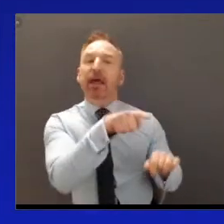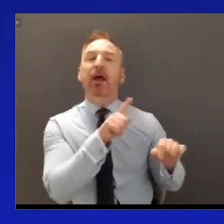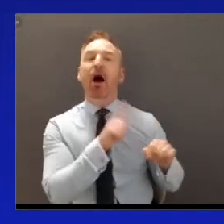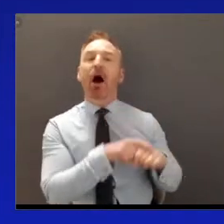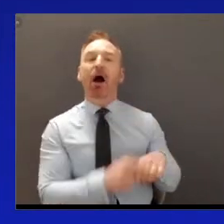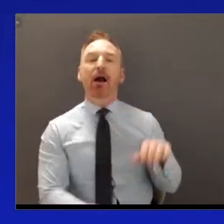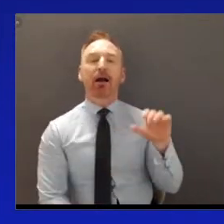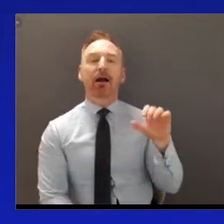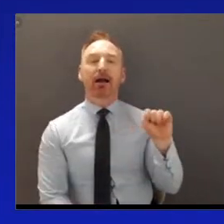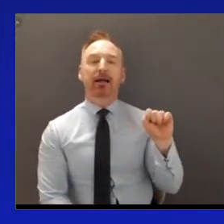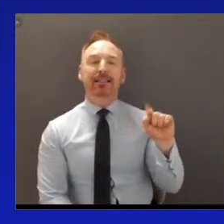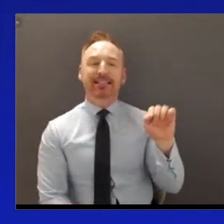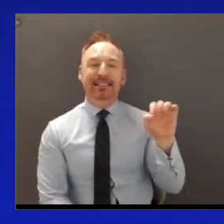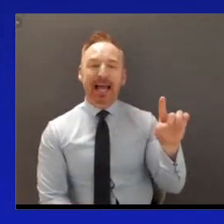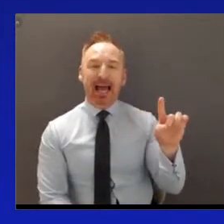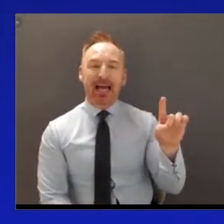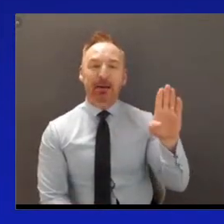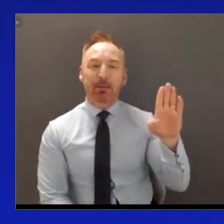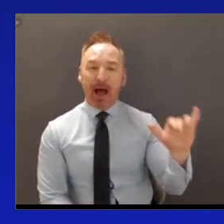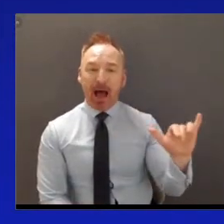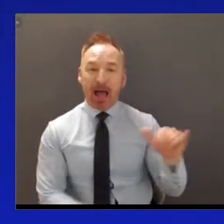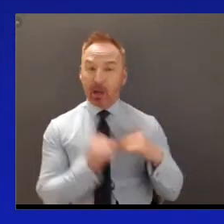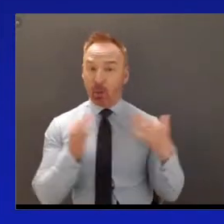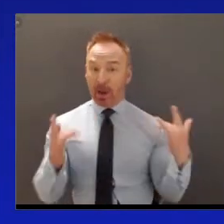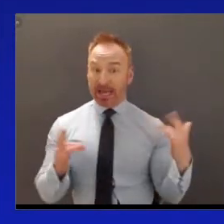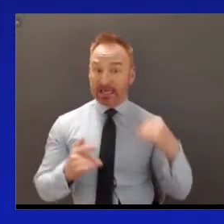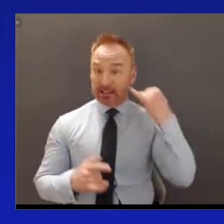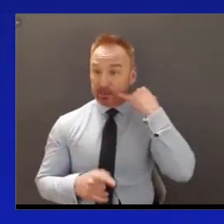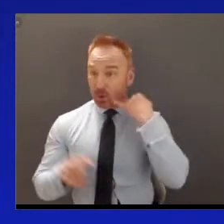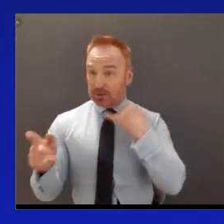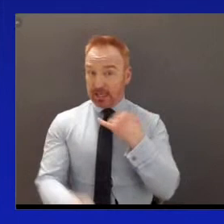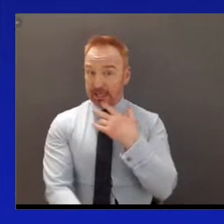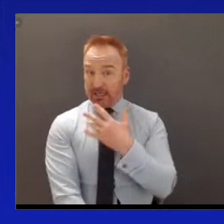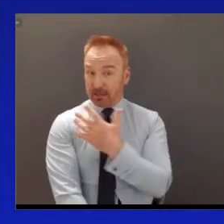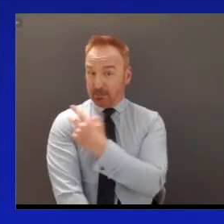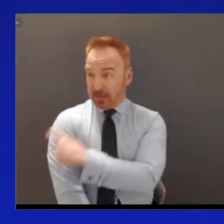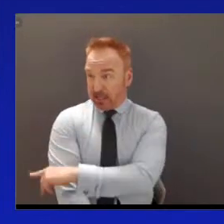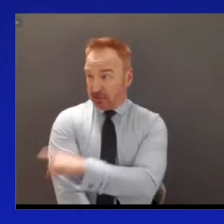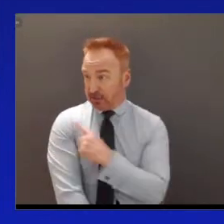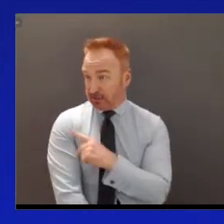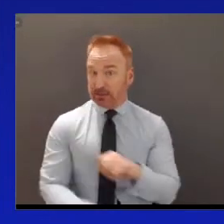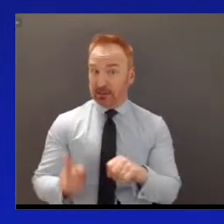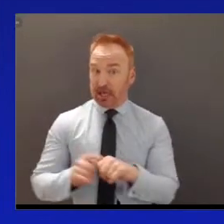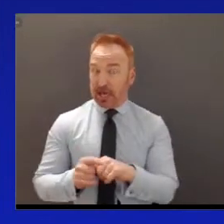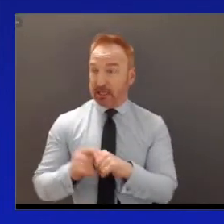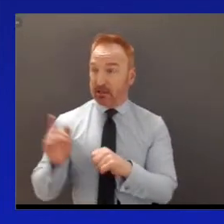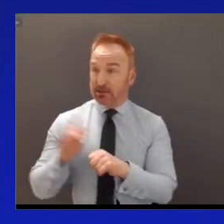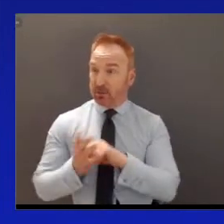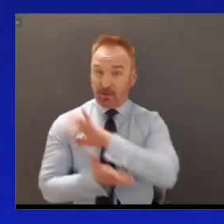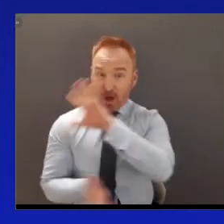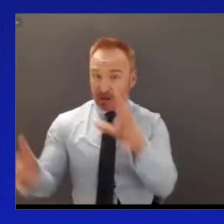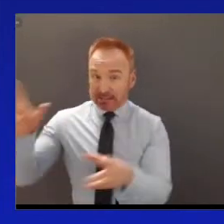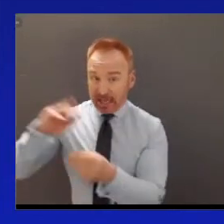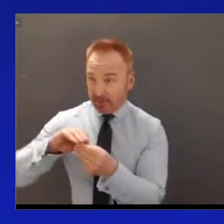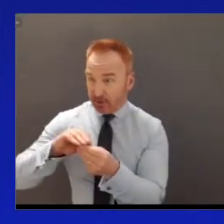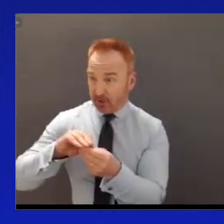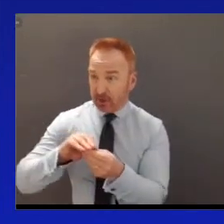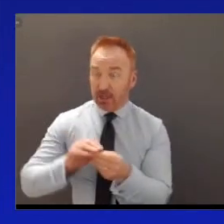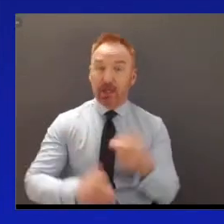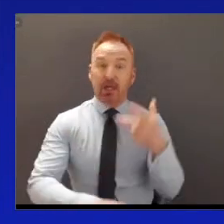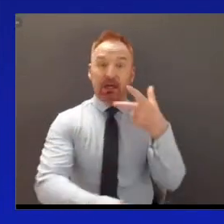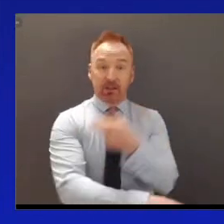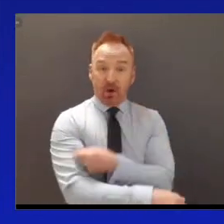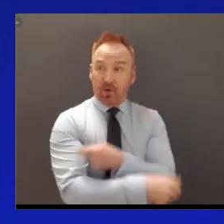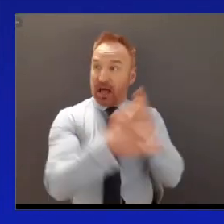before the end of the day, I think we're going to, because you knew how many more patients were coming in. You knew how many you would have left over. So you'd call those people down to use